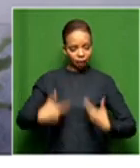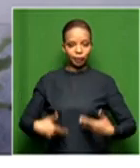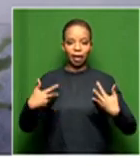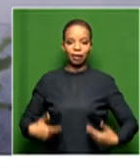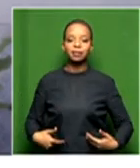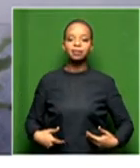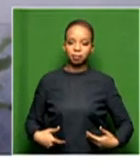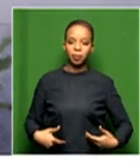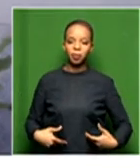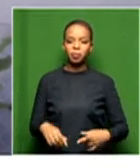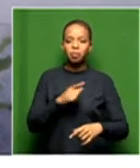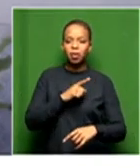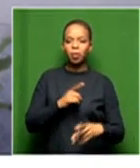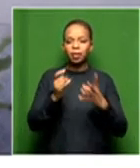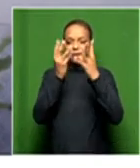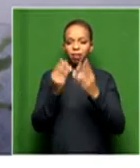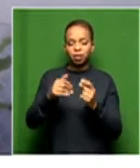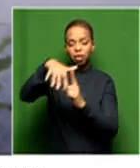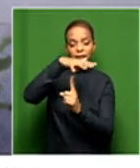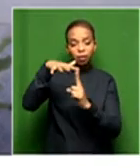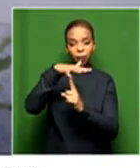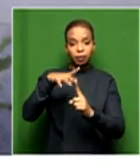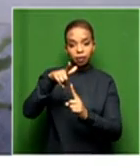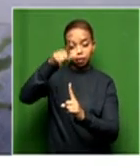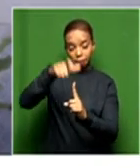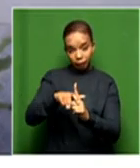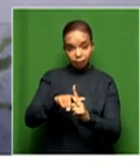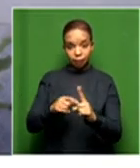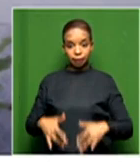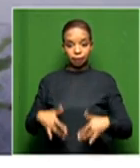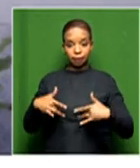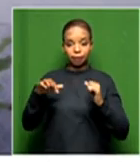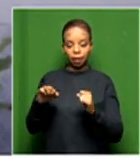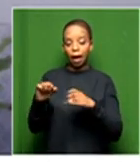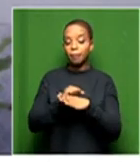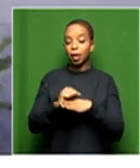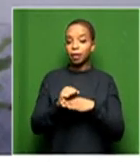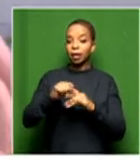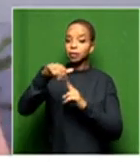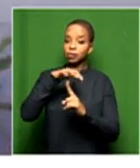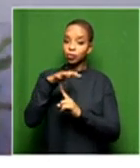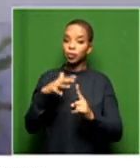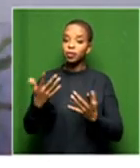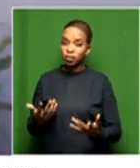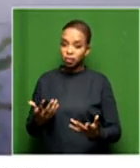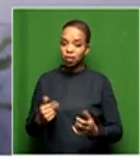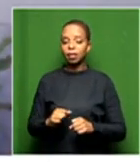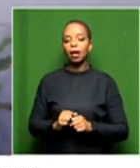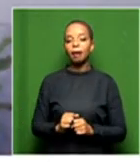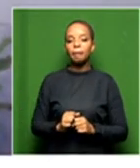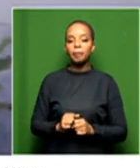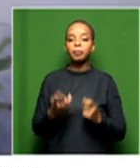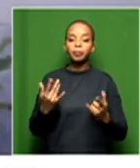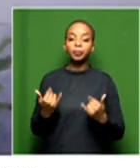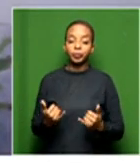the financial situation in someone's life, the practical situation in someone's life, or the family situation in someone's